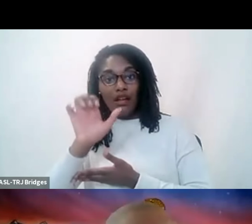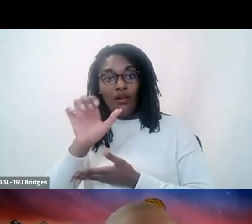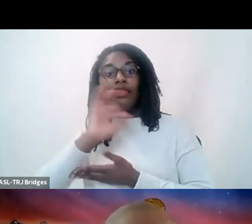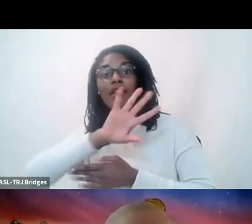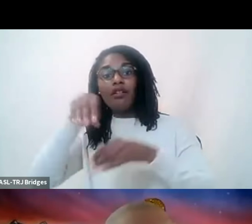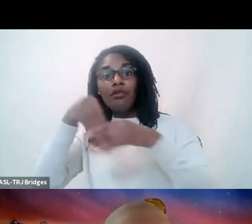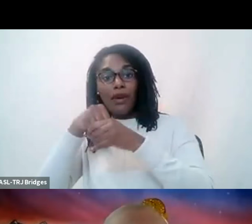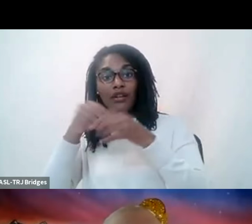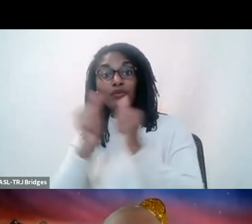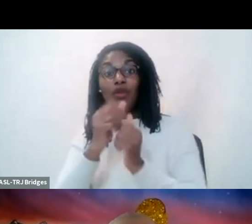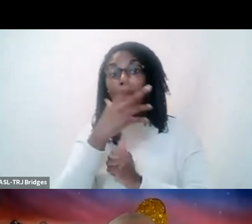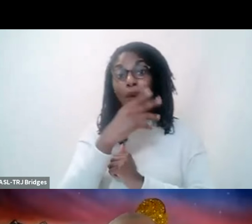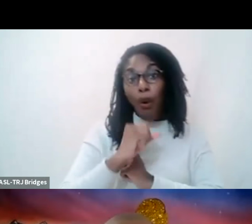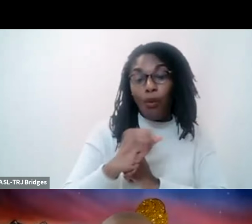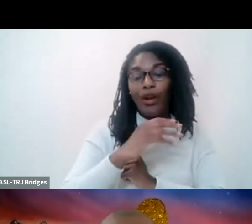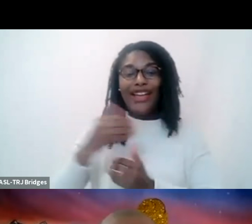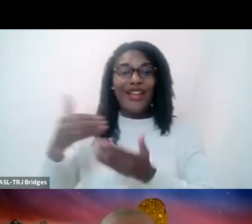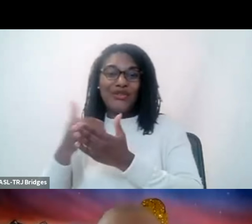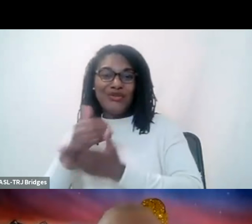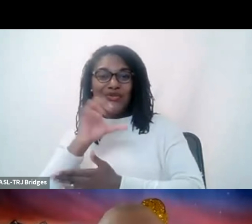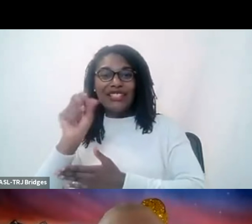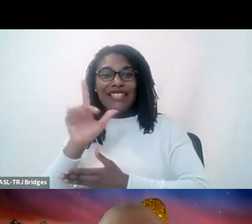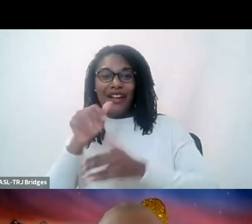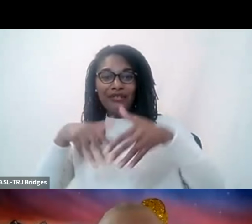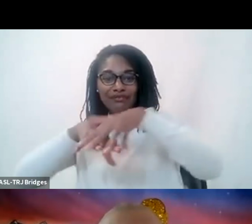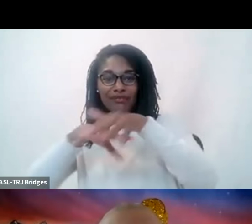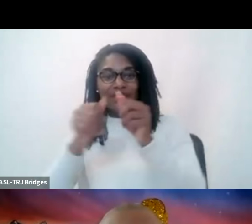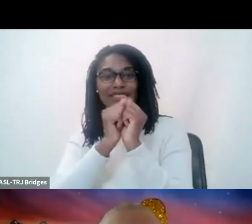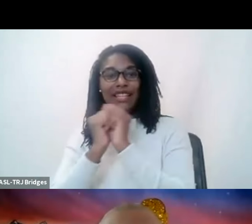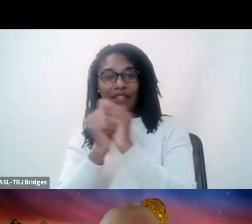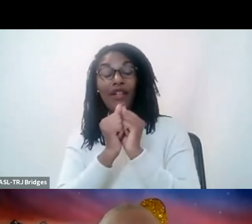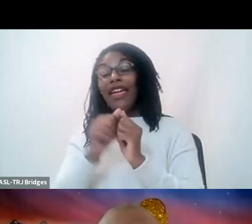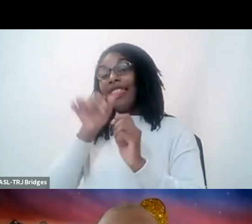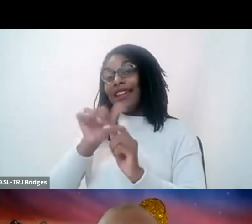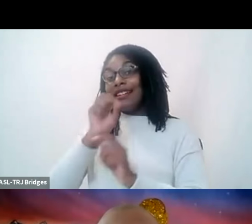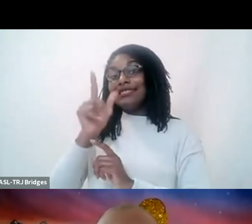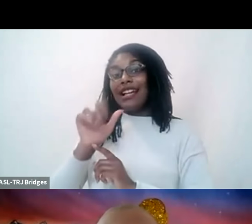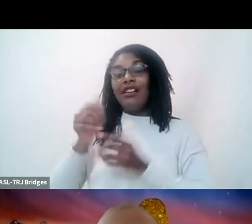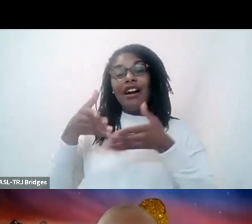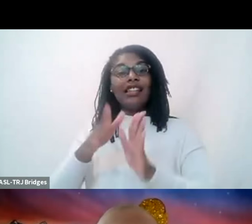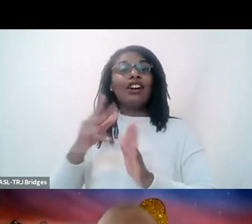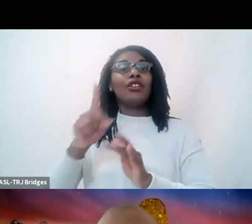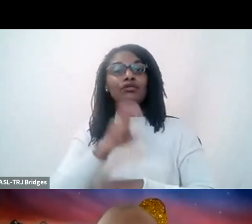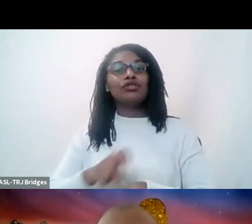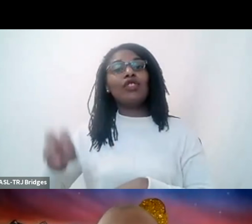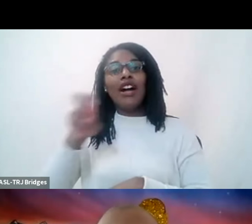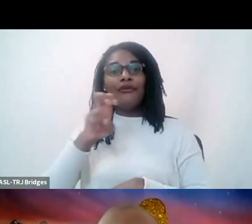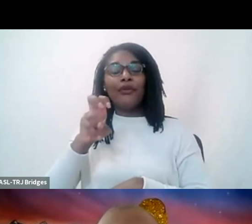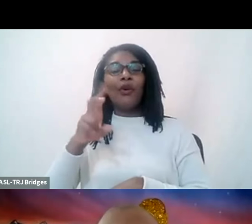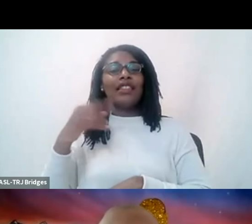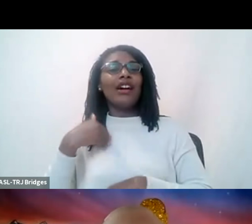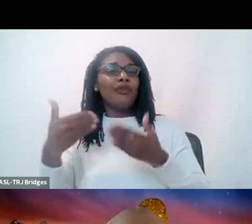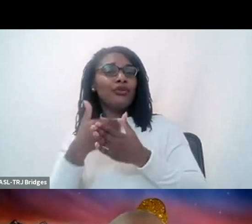combines the old with the new, a refreshing and unique style that has allowed her to travel the world, offering a fresh yet familiar